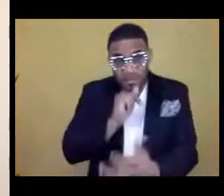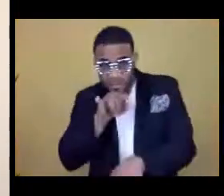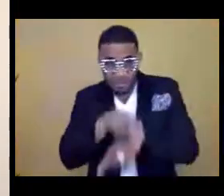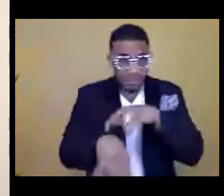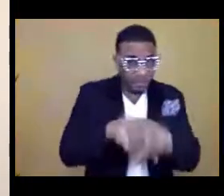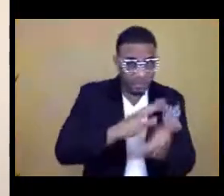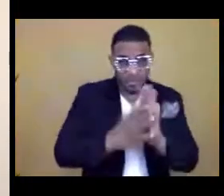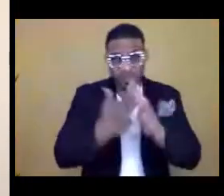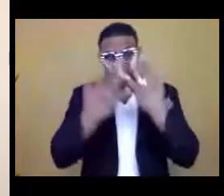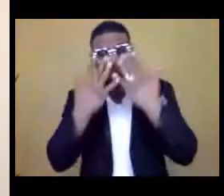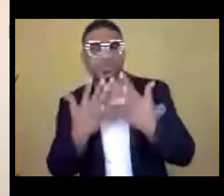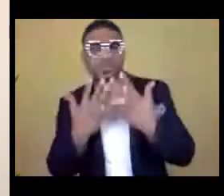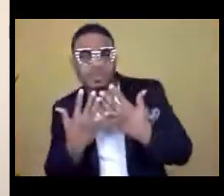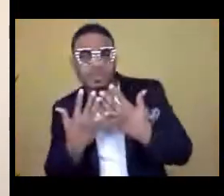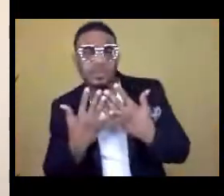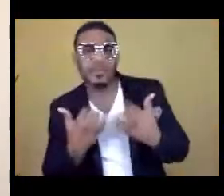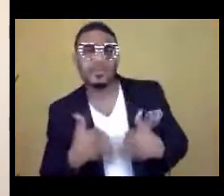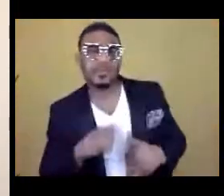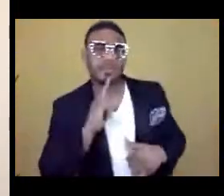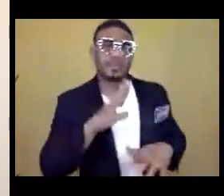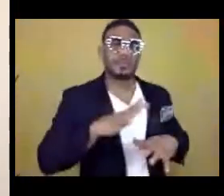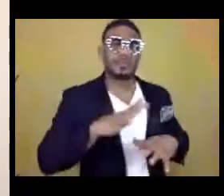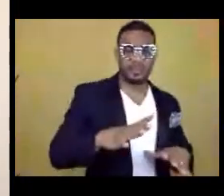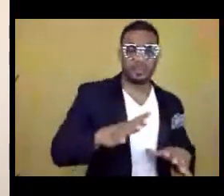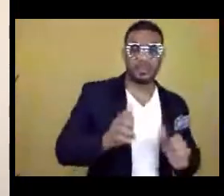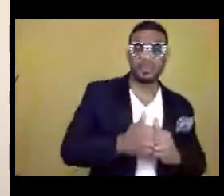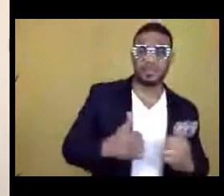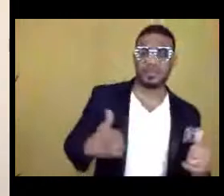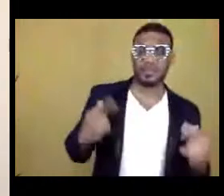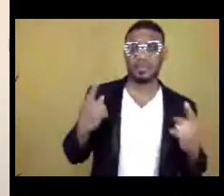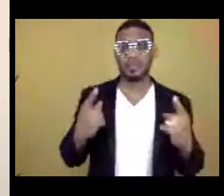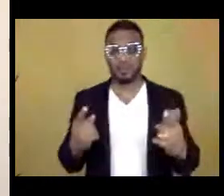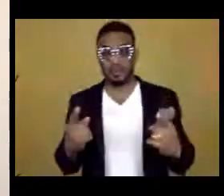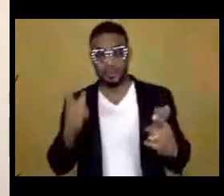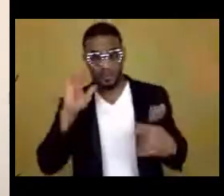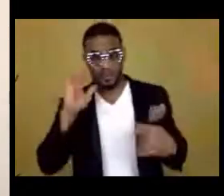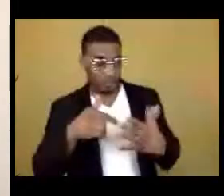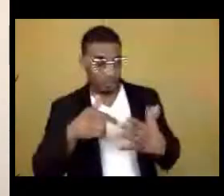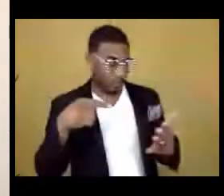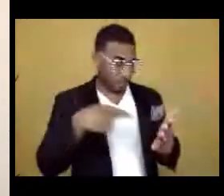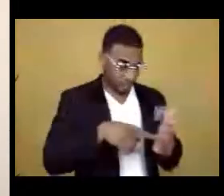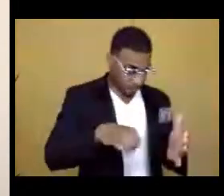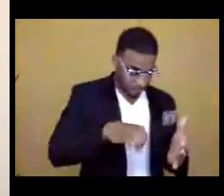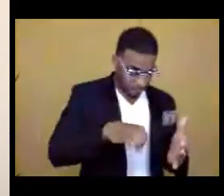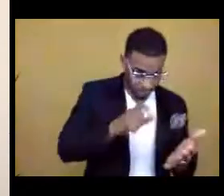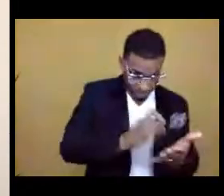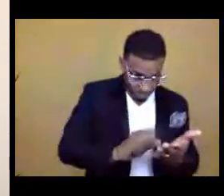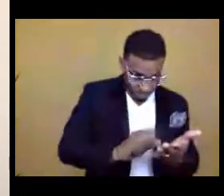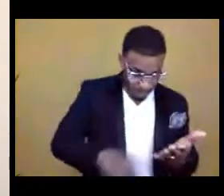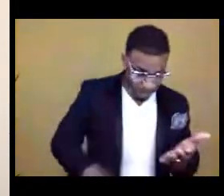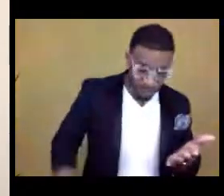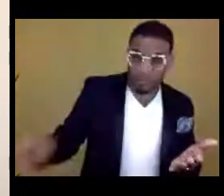sad. And I'll be fine without her, but all I do is write about her.